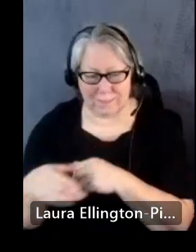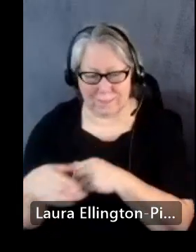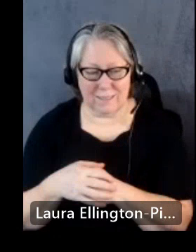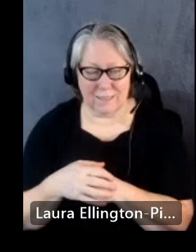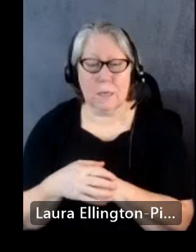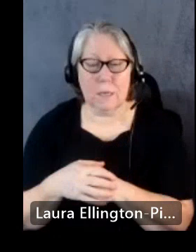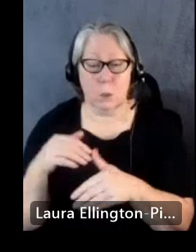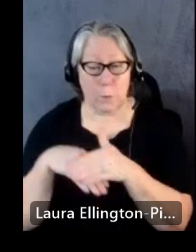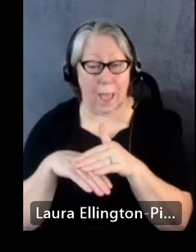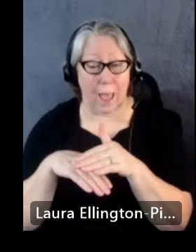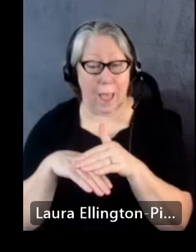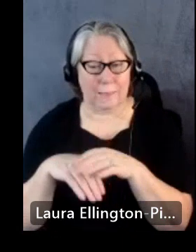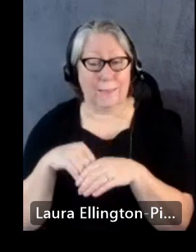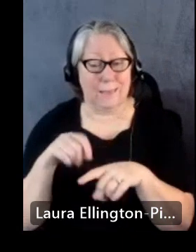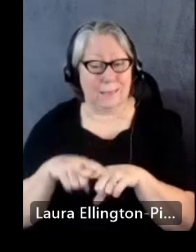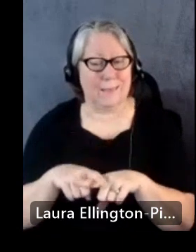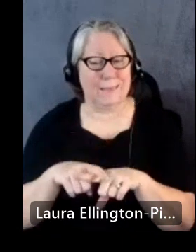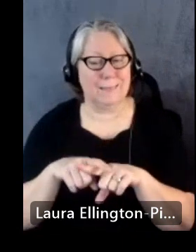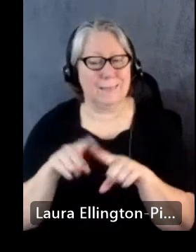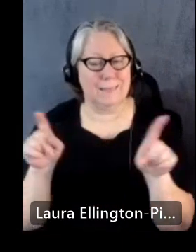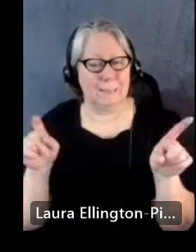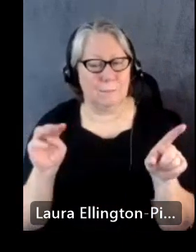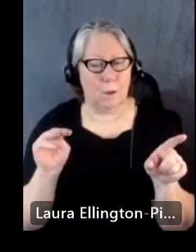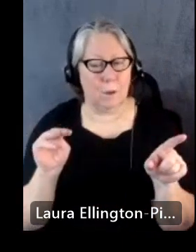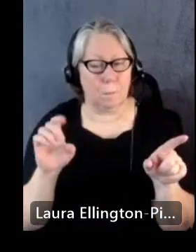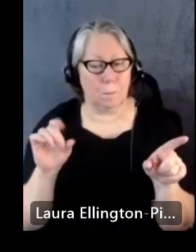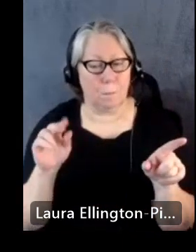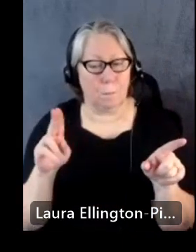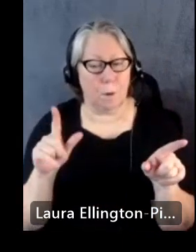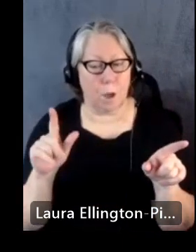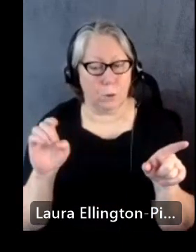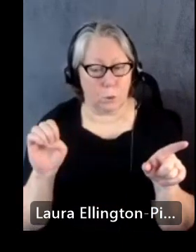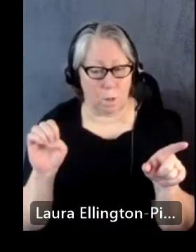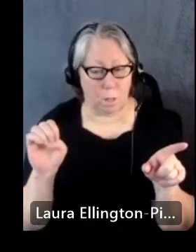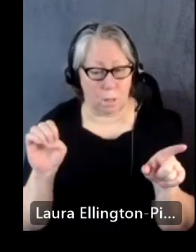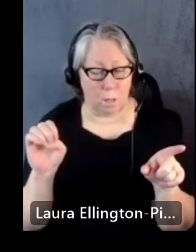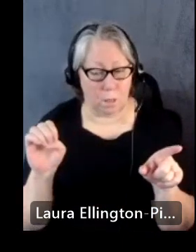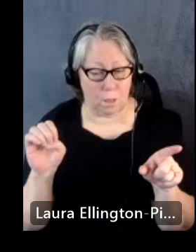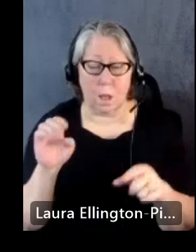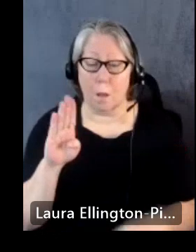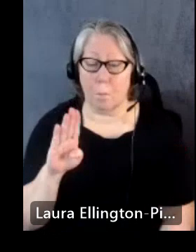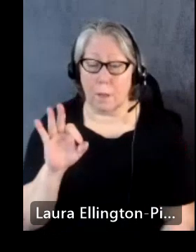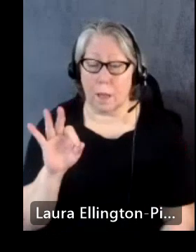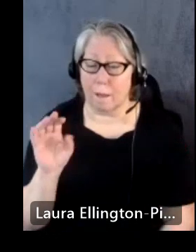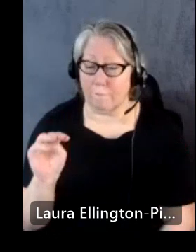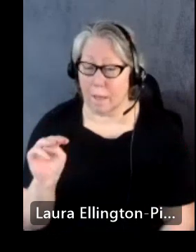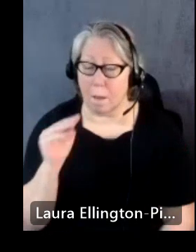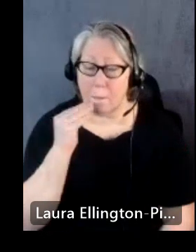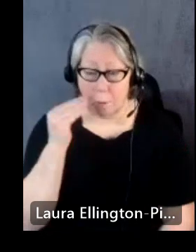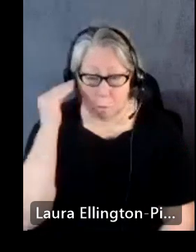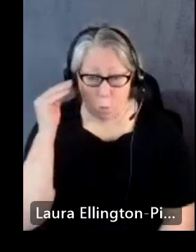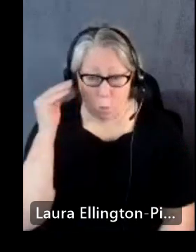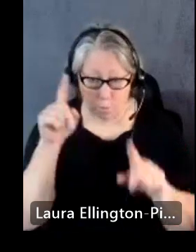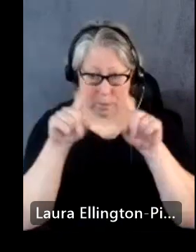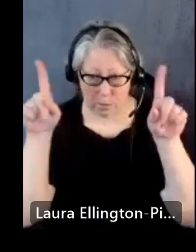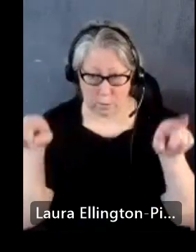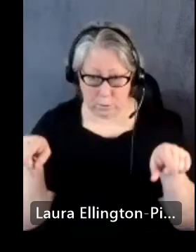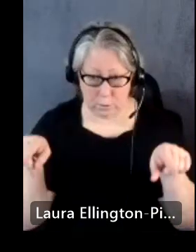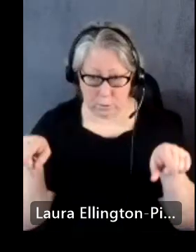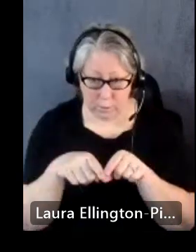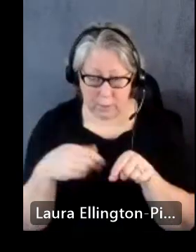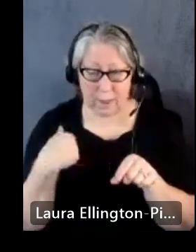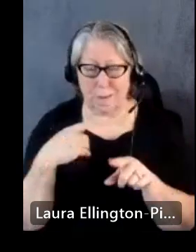different module. Okay, there's on your BFM home screen, there's a bunch of menus, and